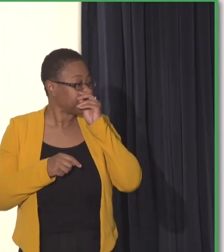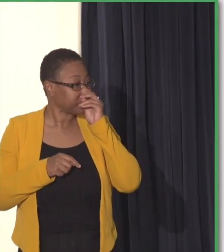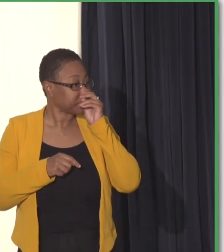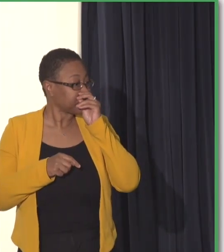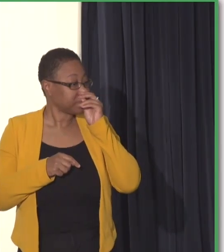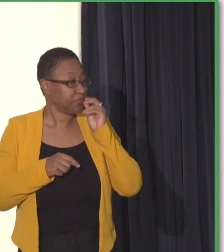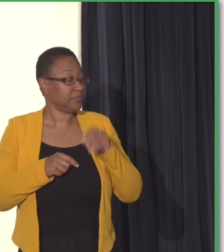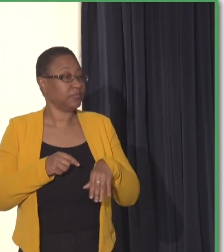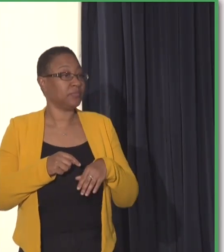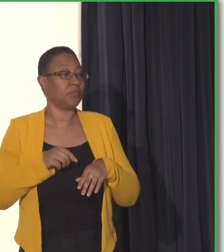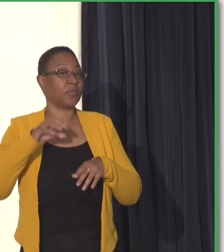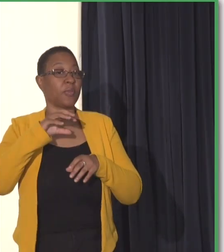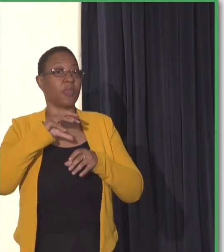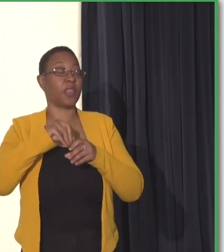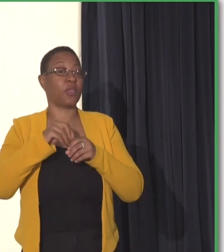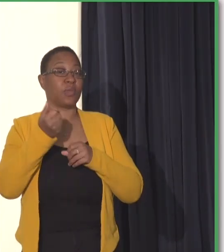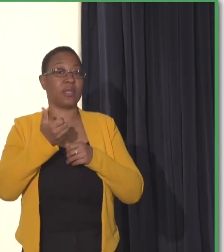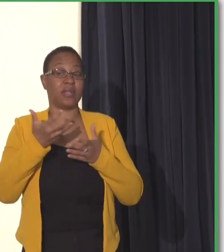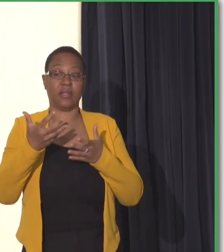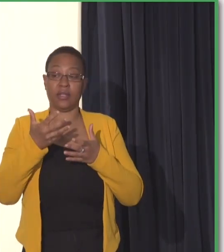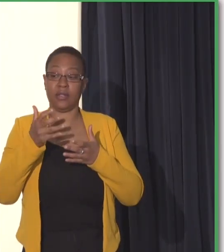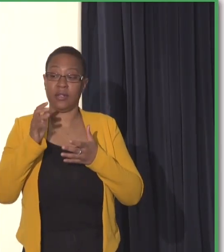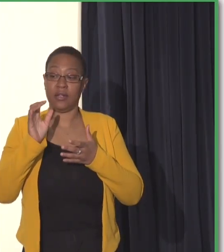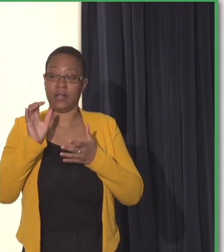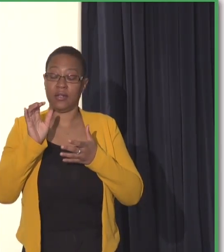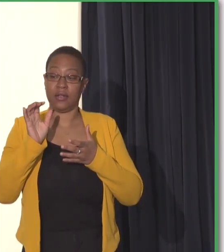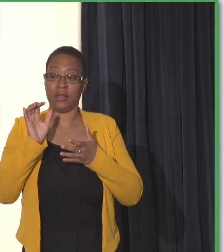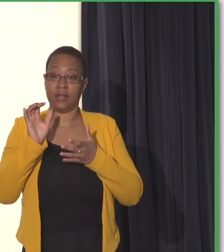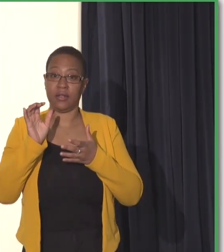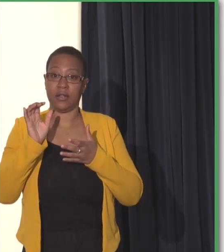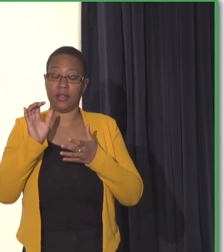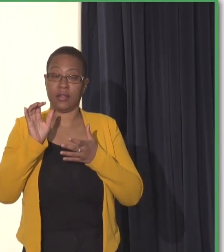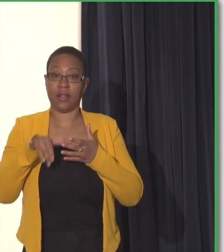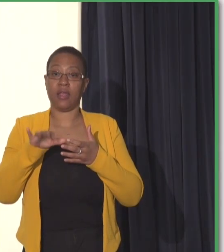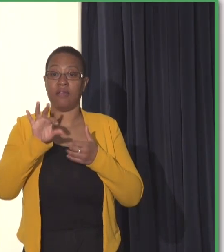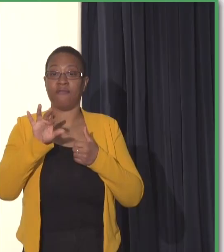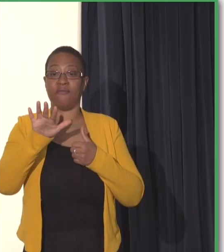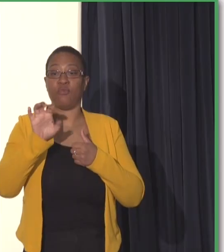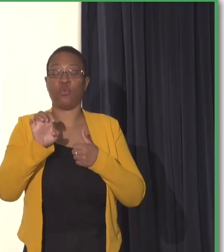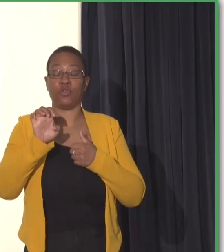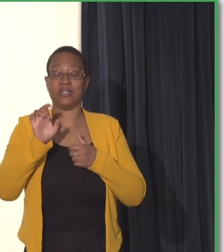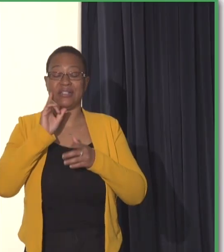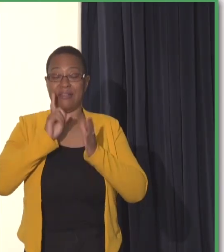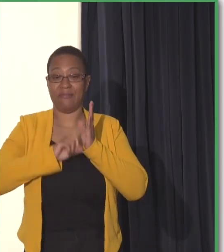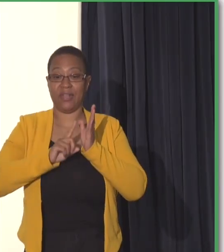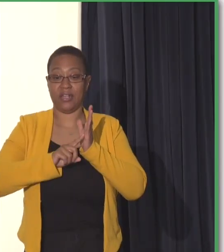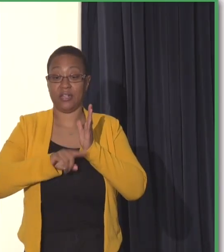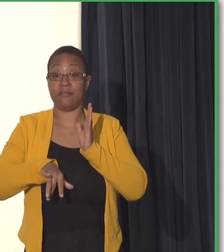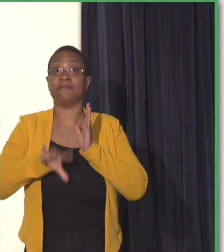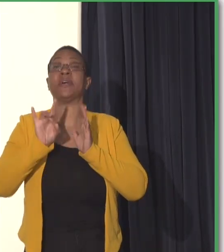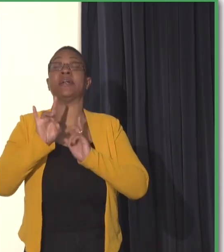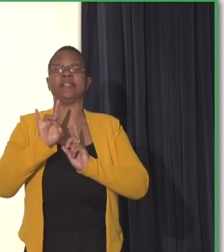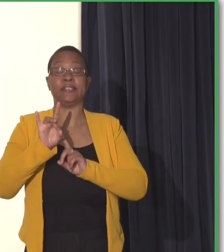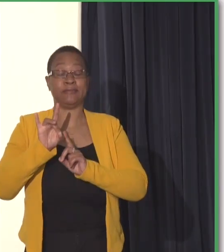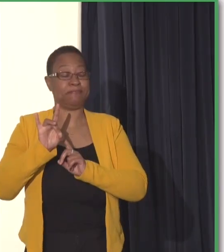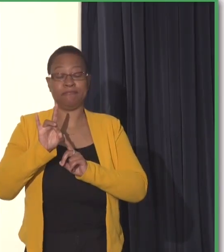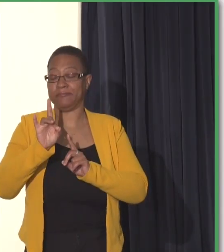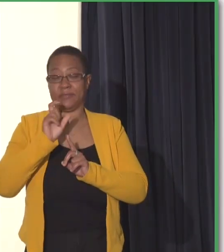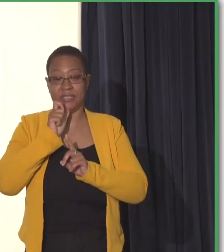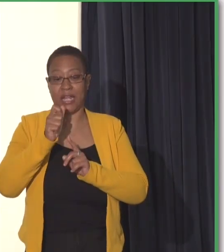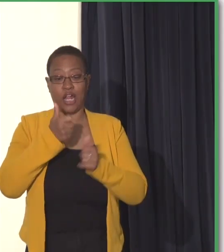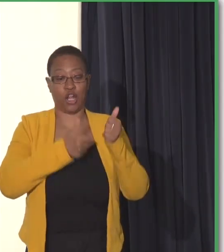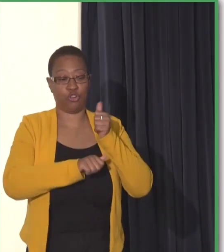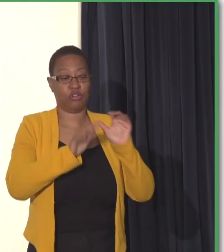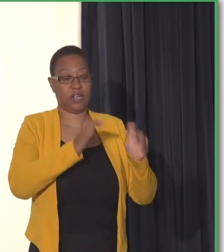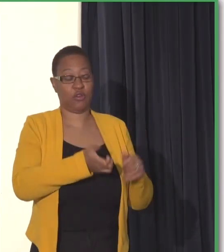And this would include anything that the force investigations determine is not a Category